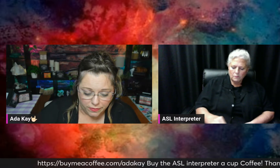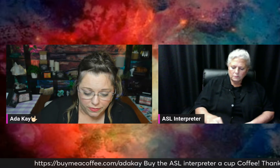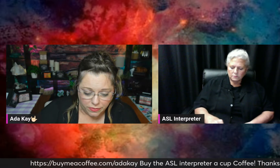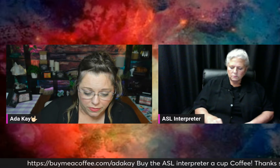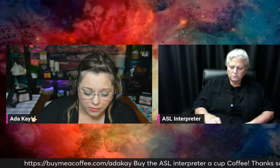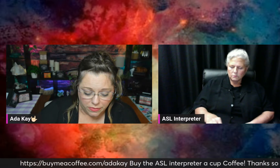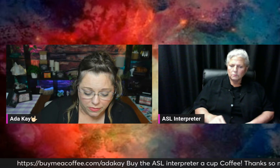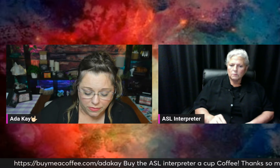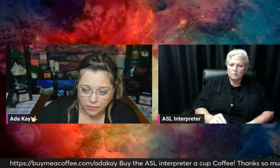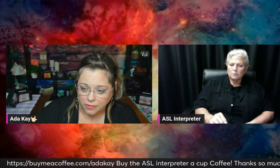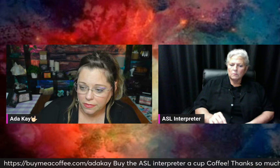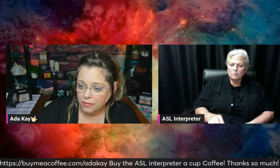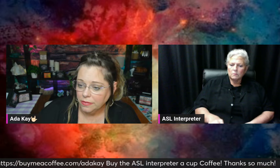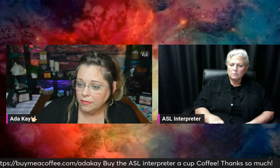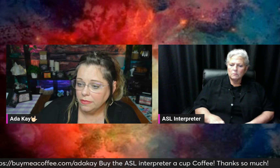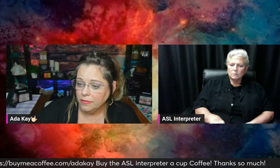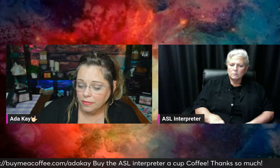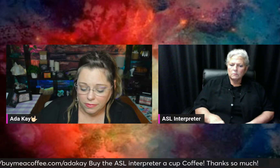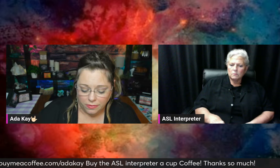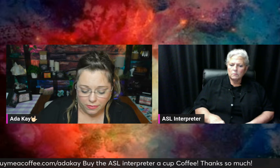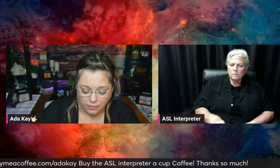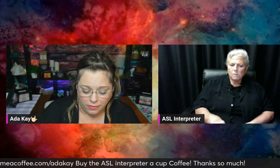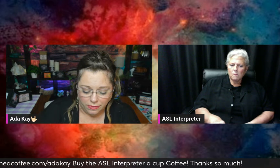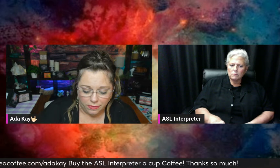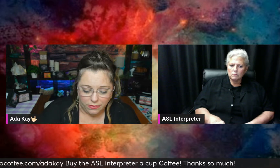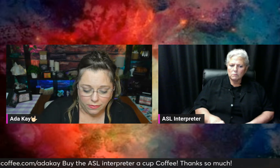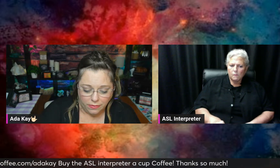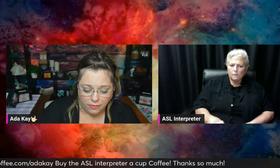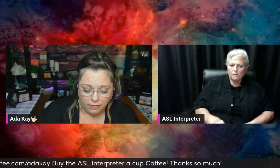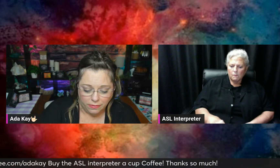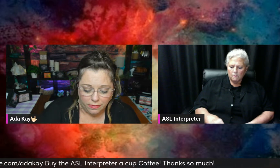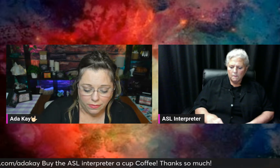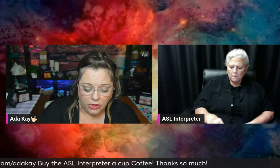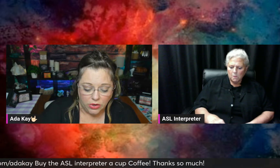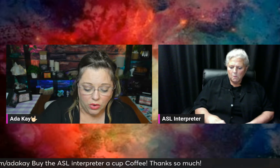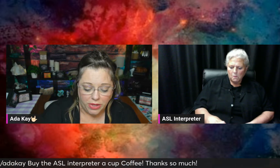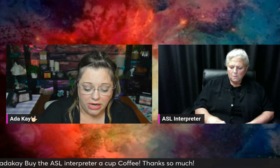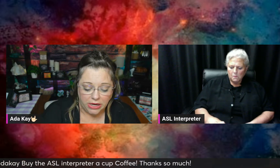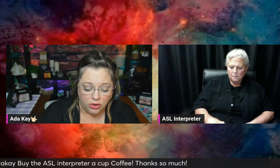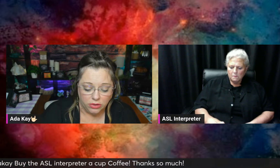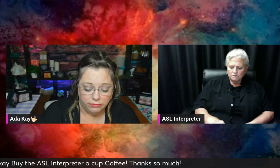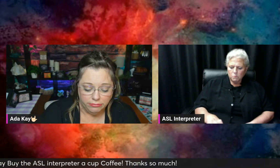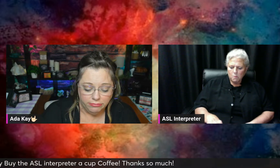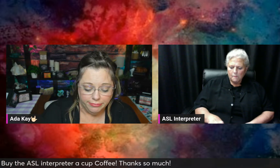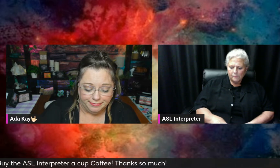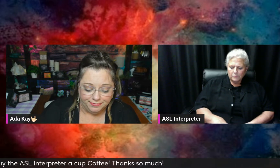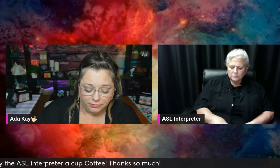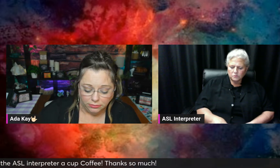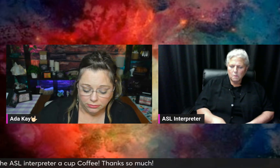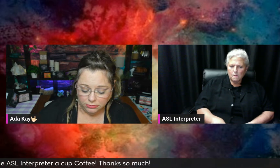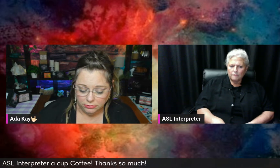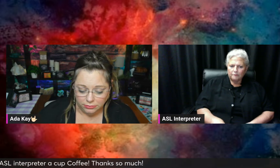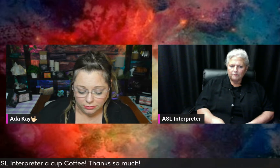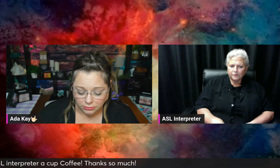Hello, you've reached Quick Relief Hardship Department. Thanks for returning our call. Nope, that ain't her.